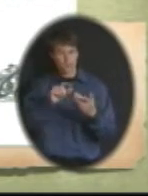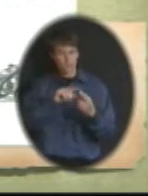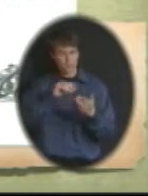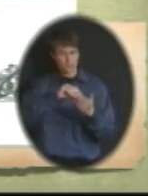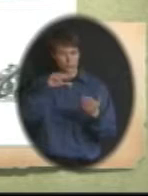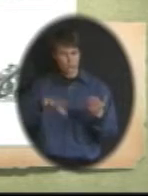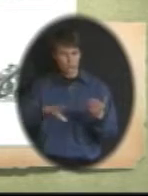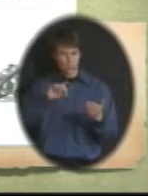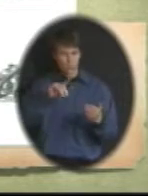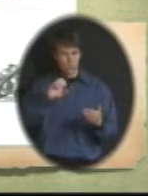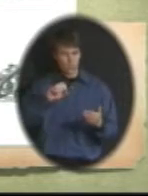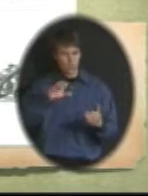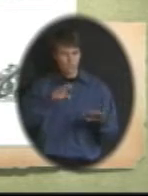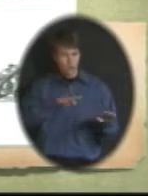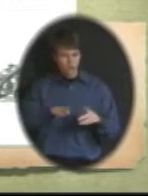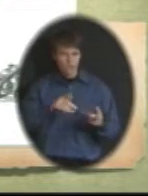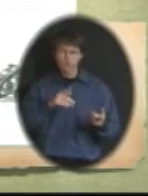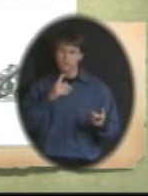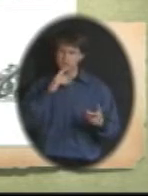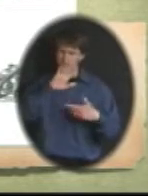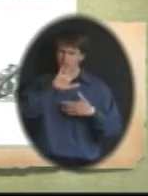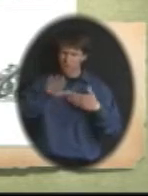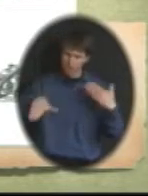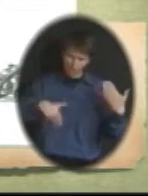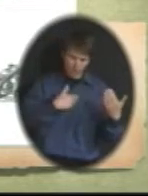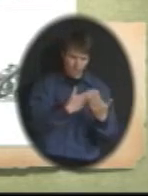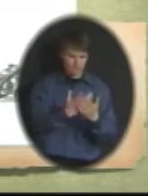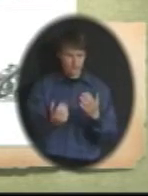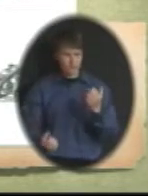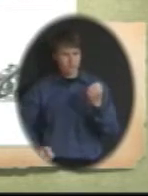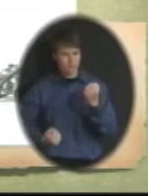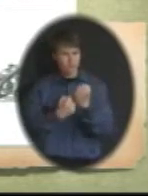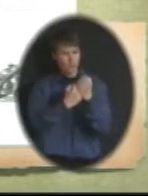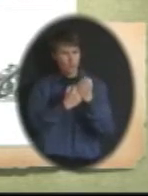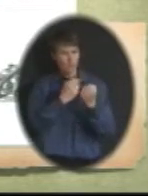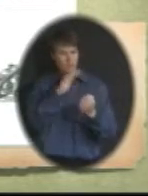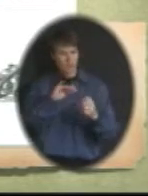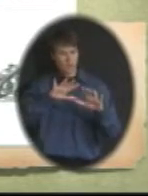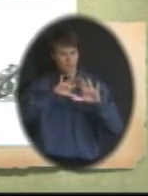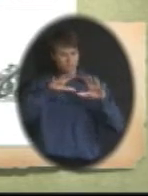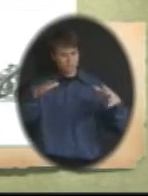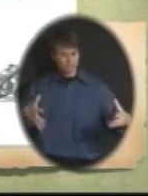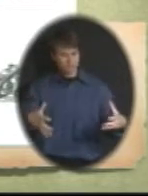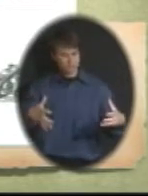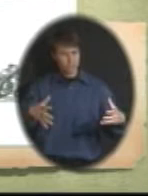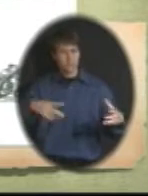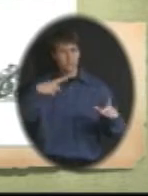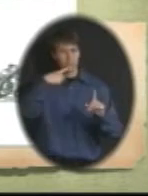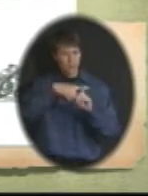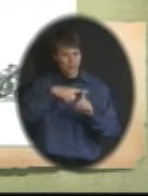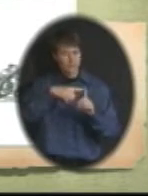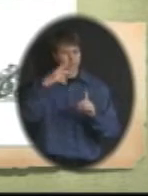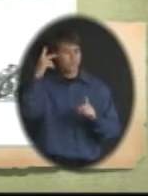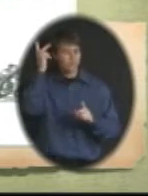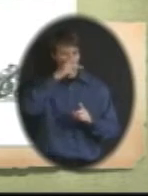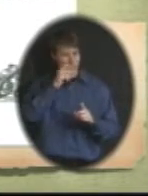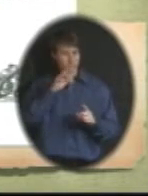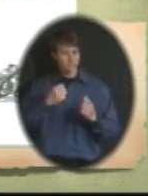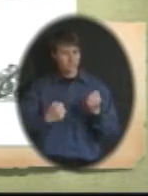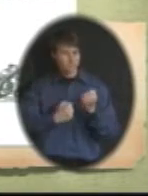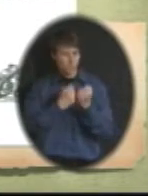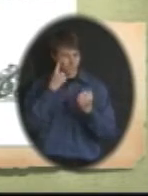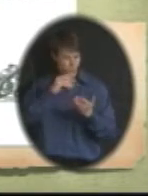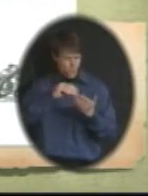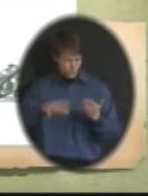code of conduct, is that all of that is supported by kind of an umbrella of a positive philosophy of supports for